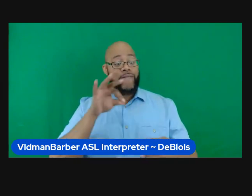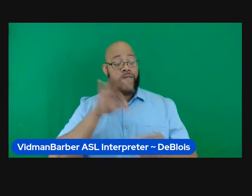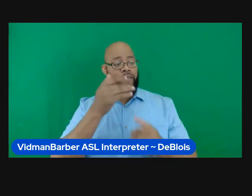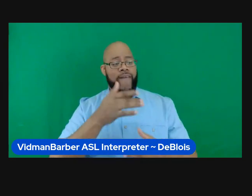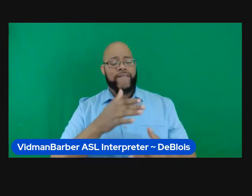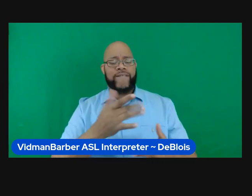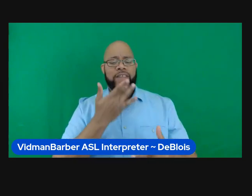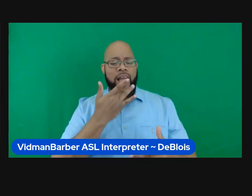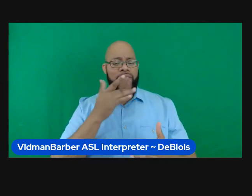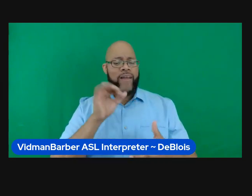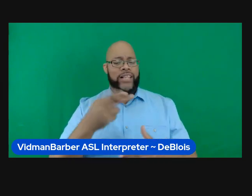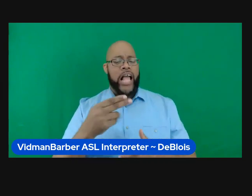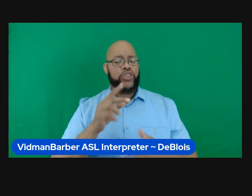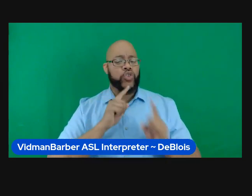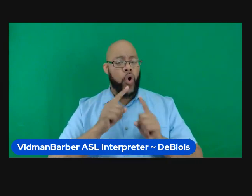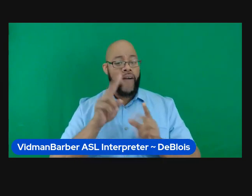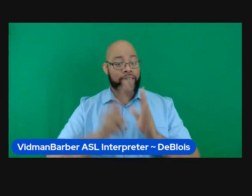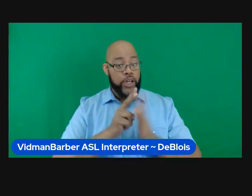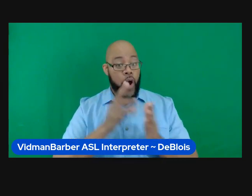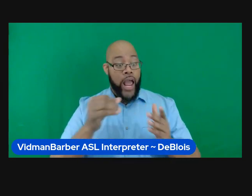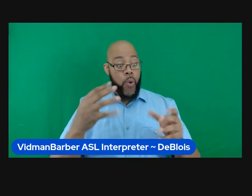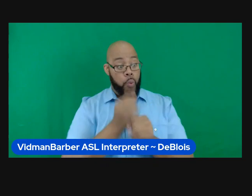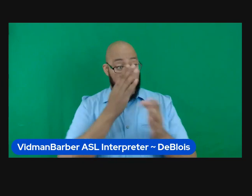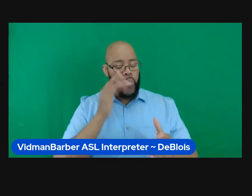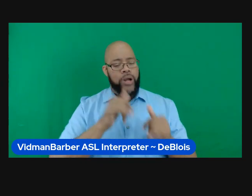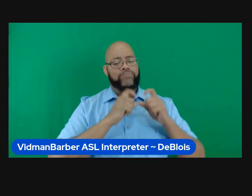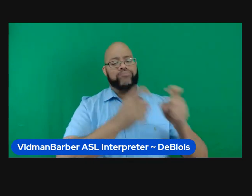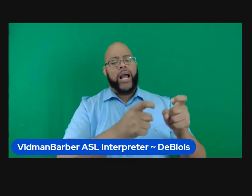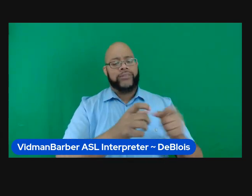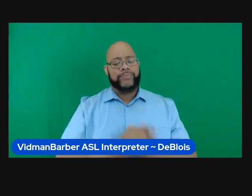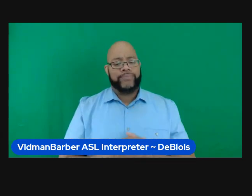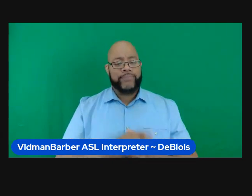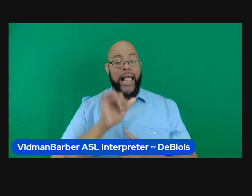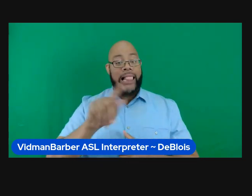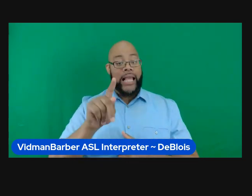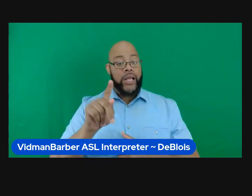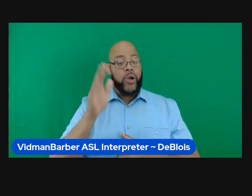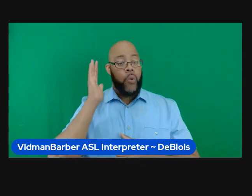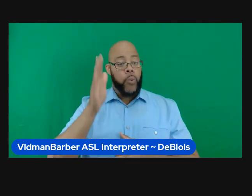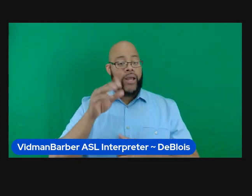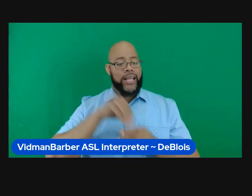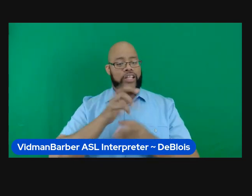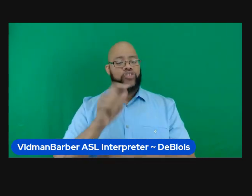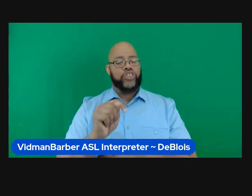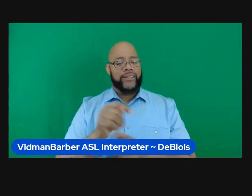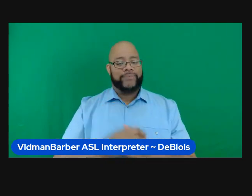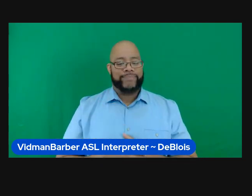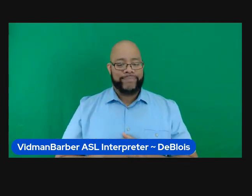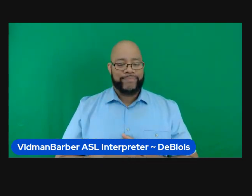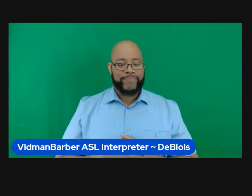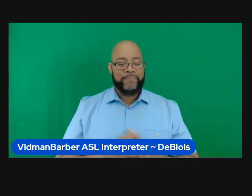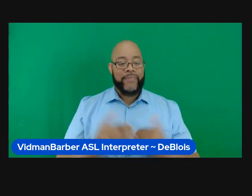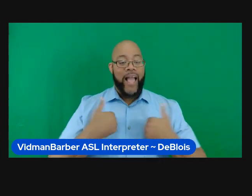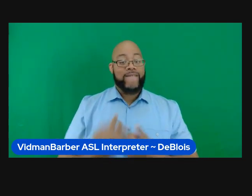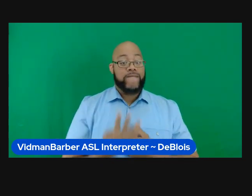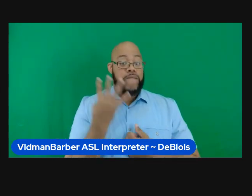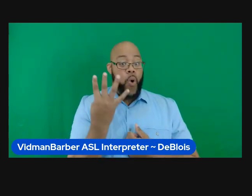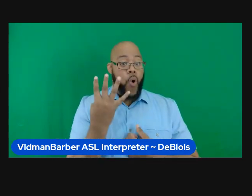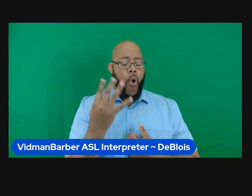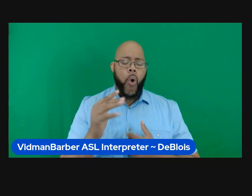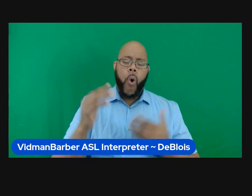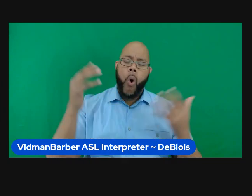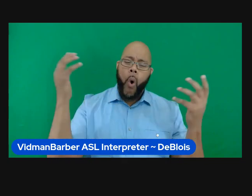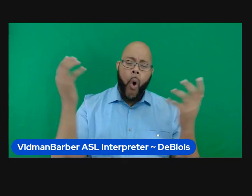Talk video, and the Community Choice winner will win a prize. The link will be in the chat. We have 4 awesome